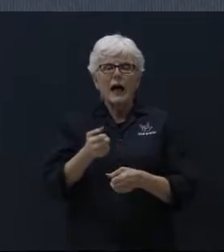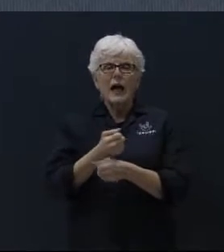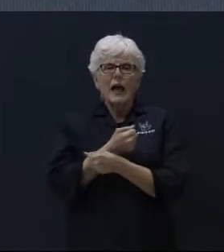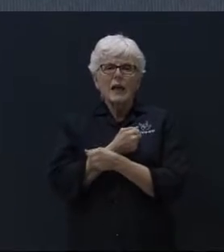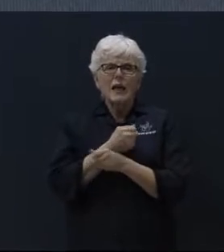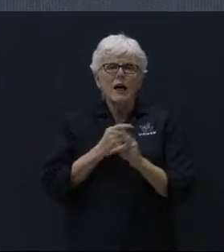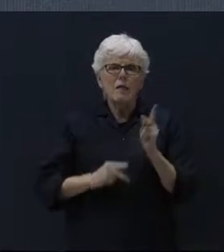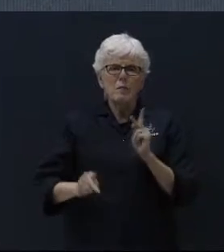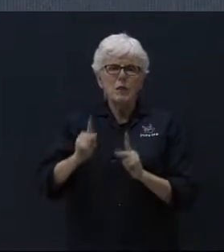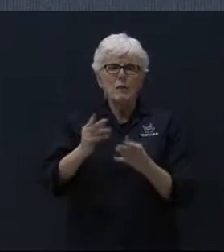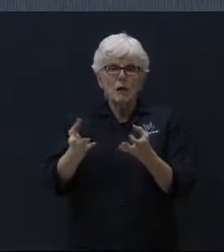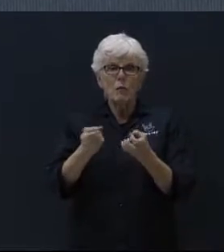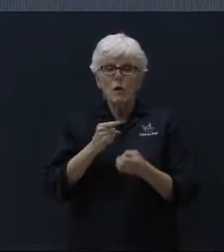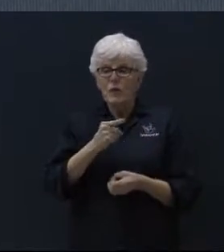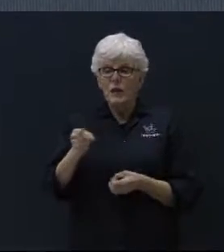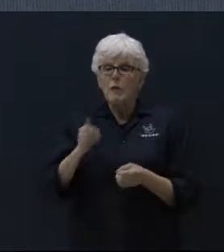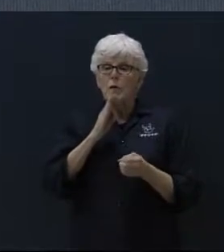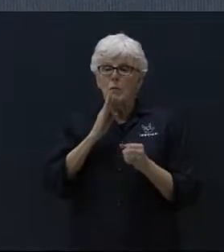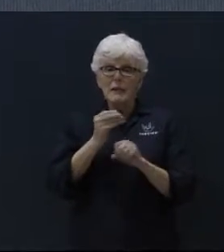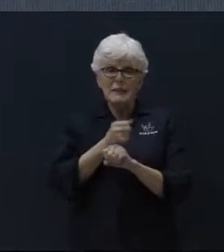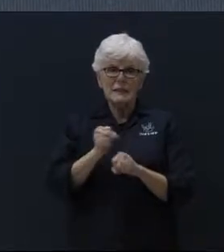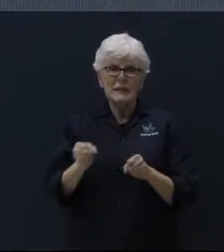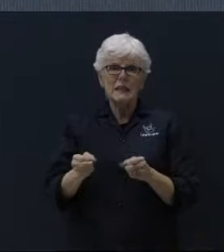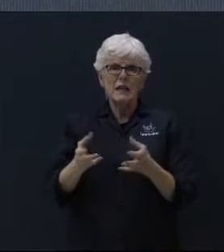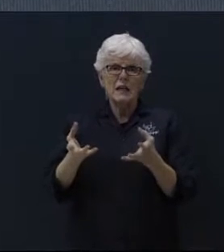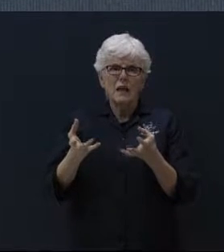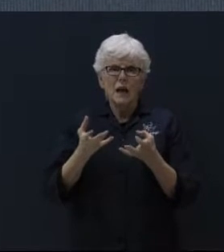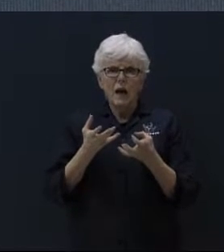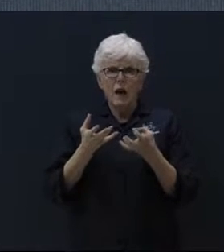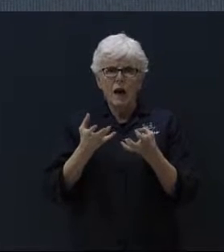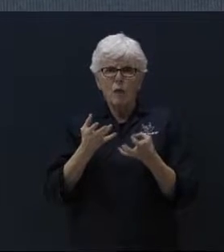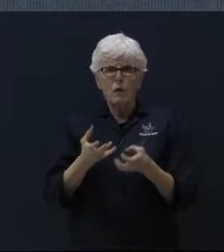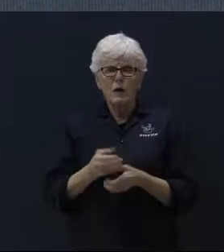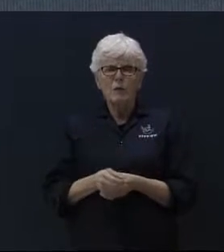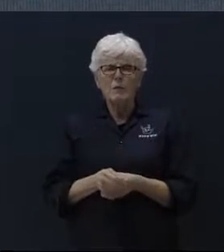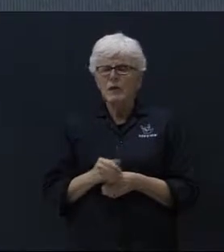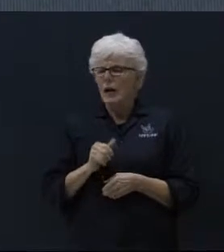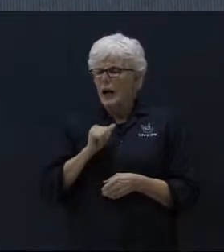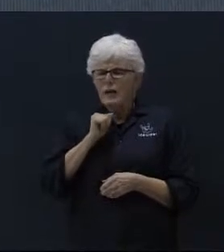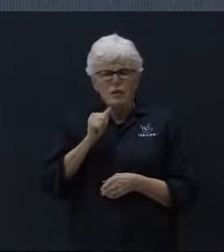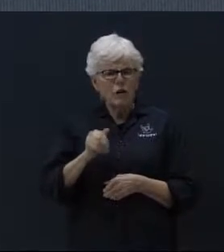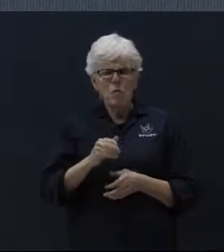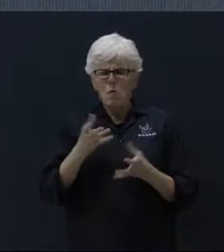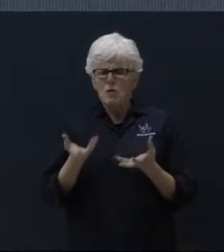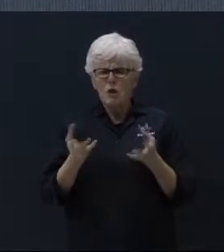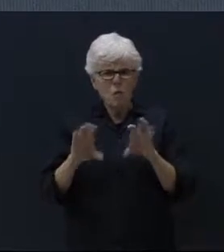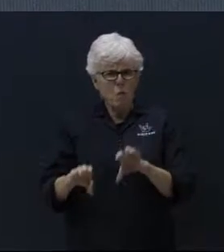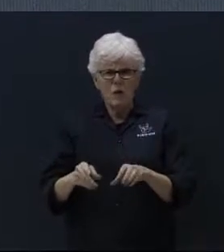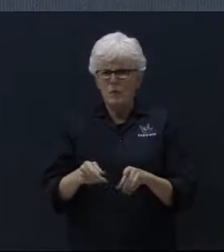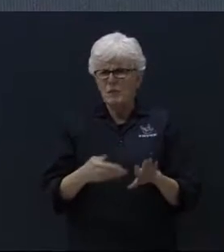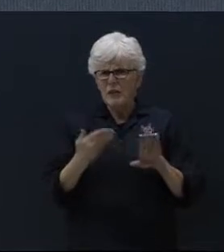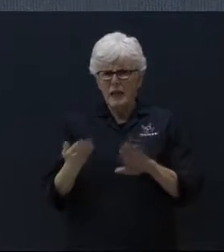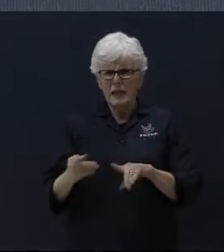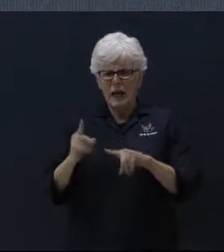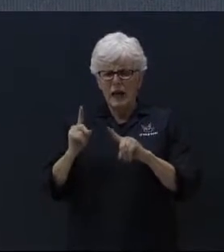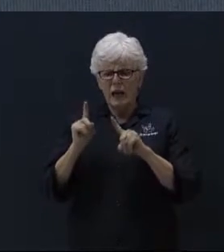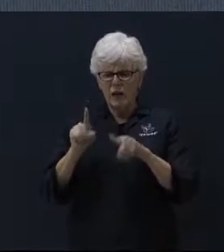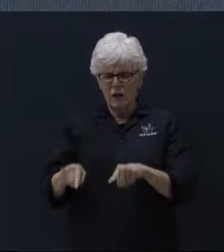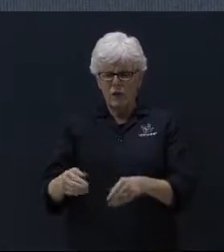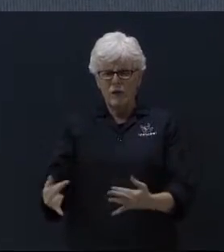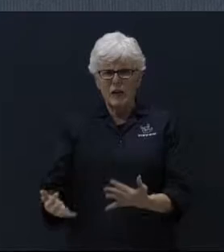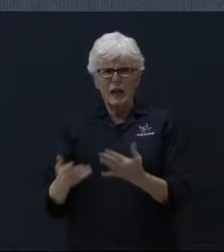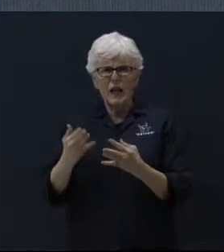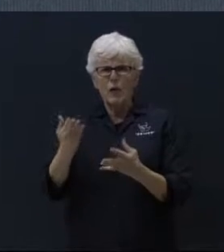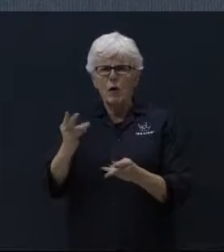want them to be saved. I don't want anybody to die and go to hell. I want all over the world people